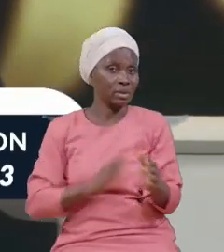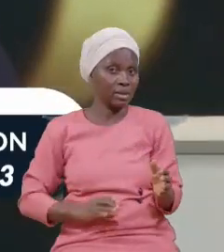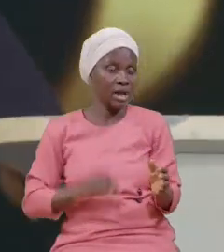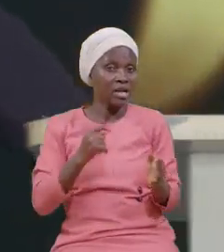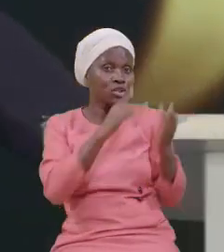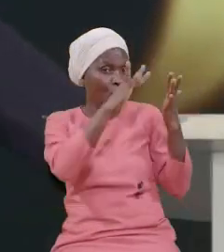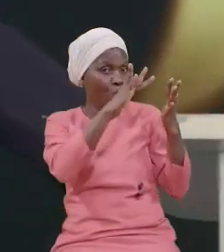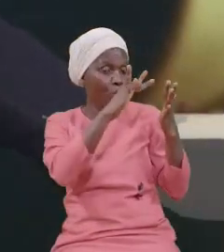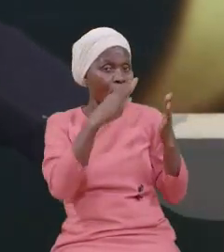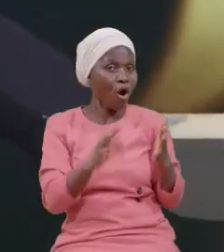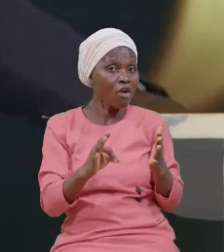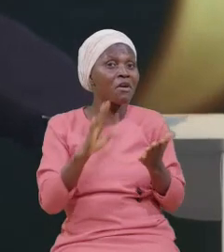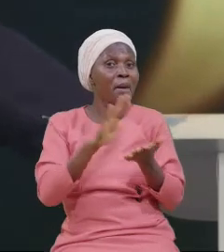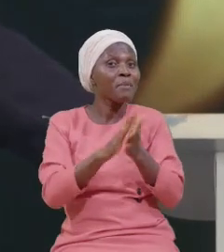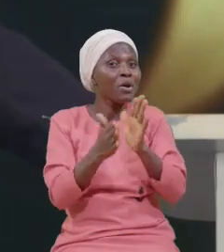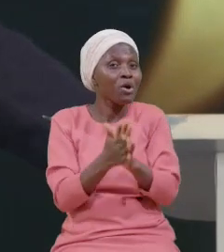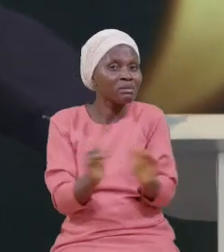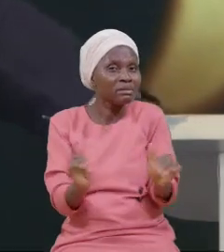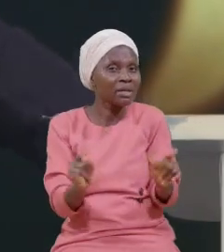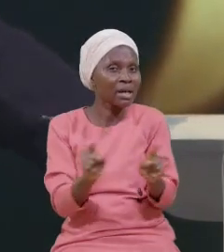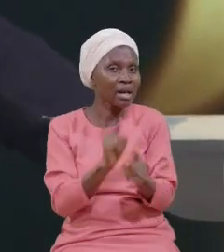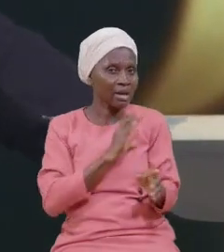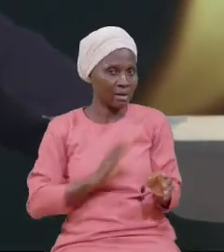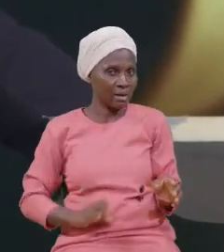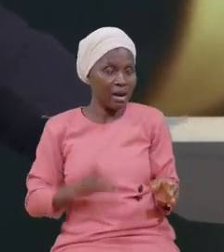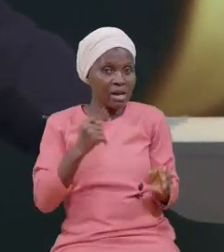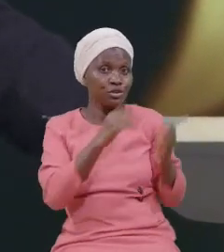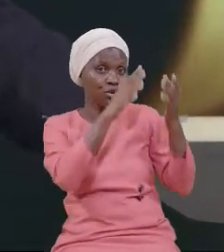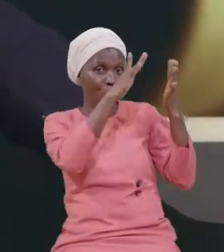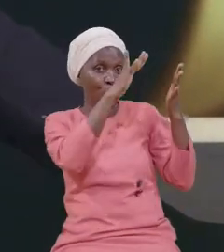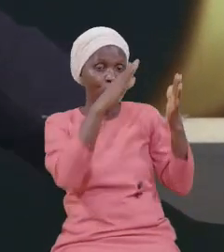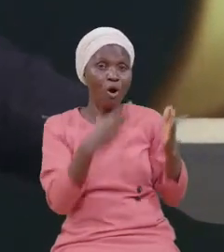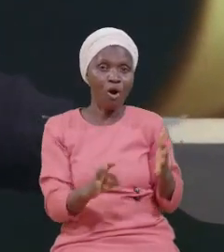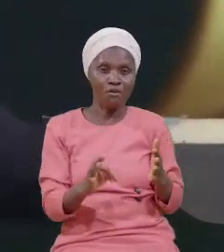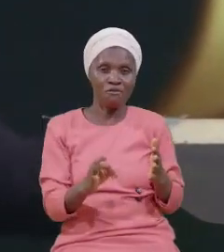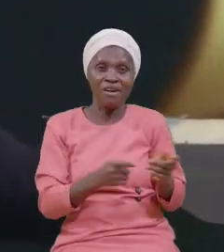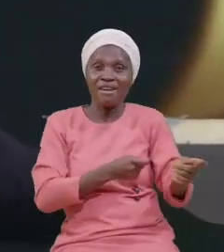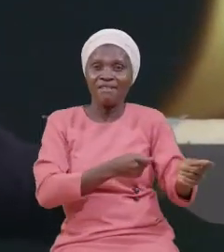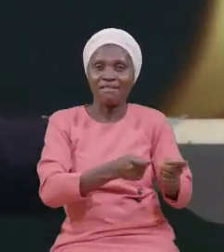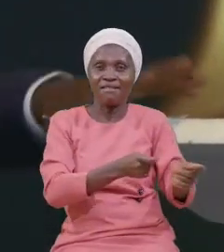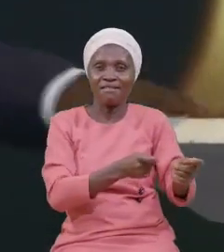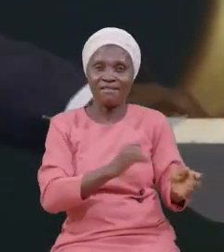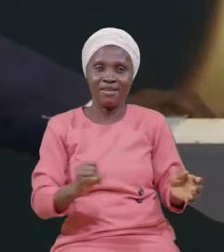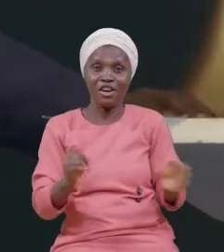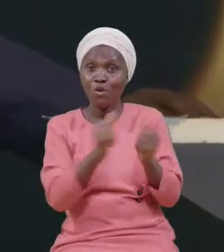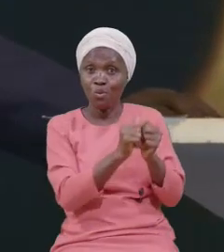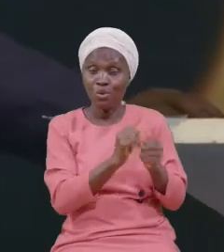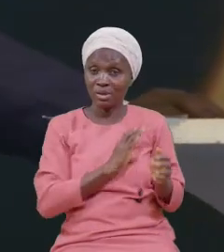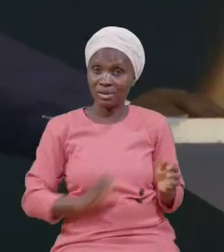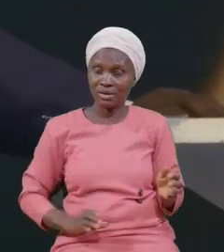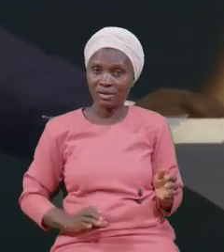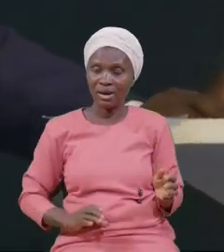of becoming like Christ, the hope of reigning with Christ belongs to the